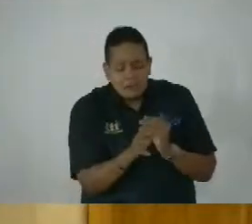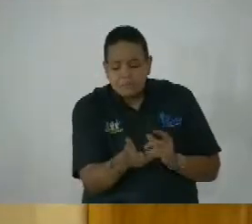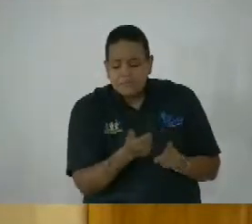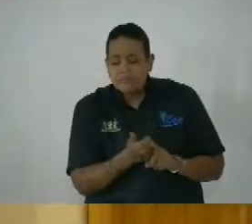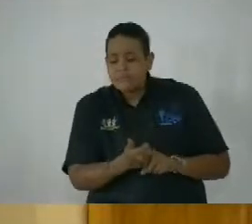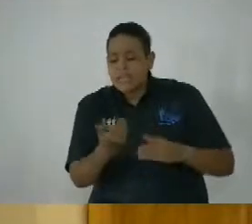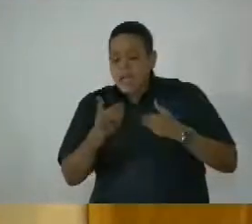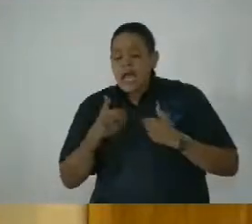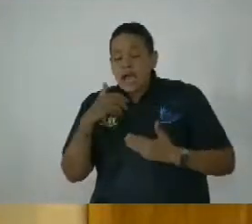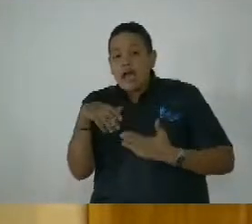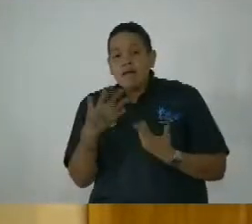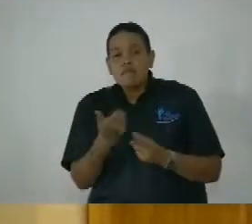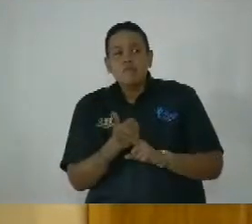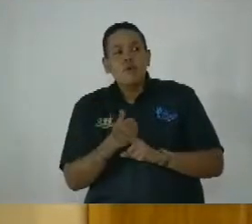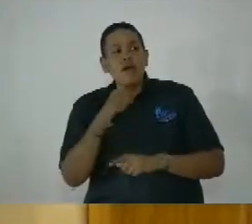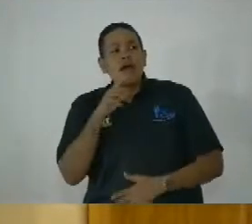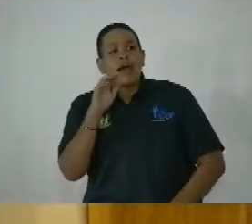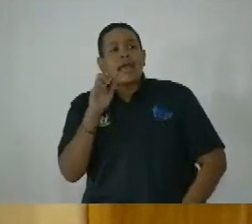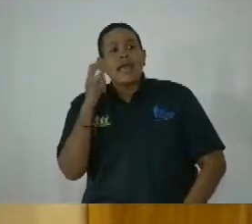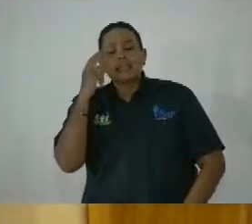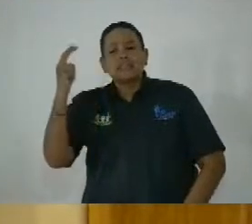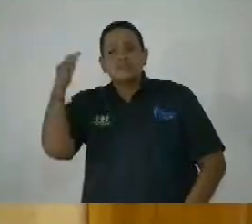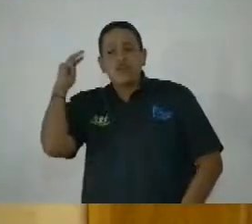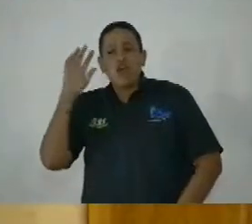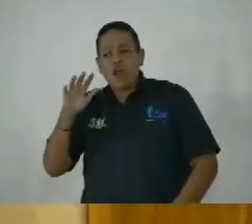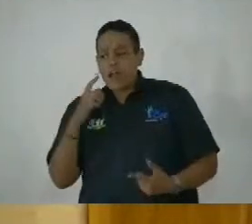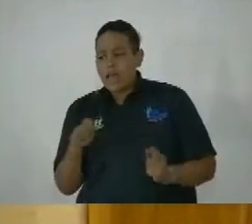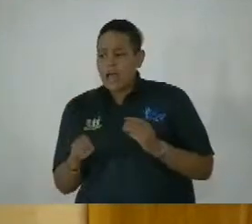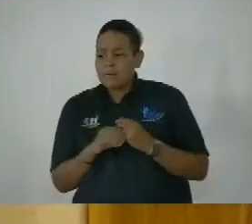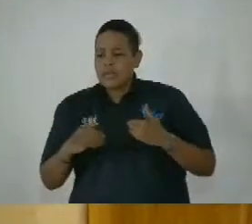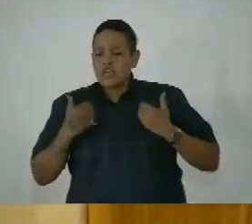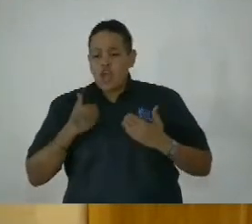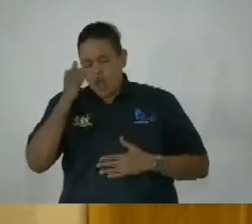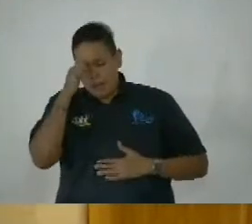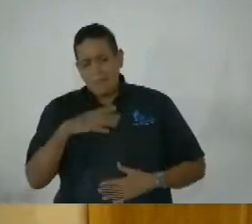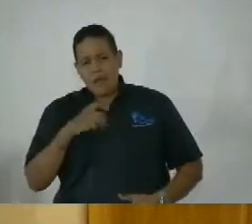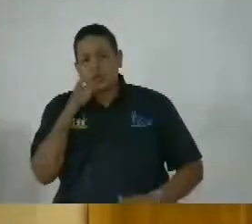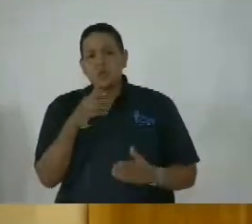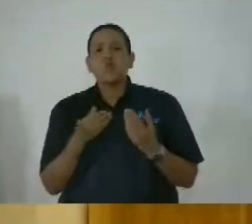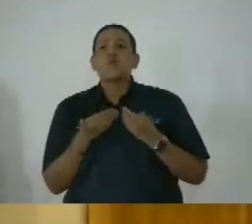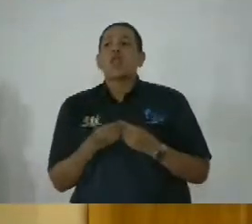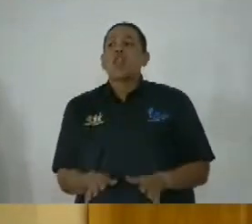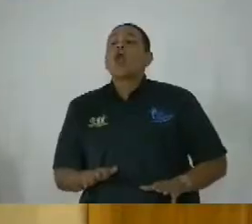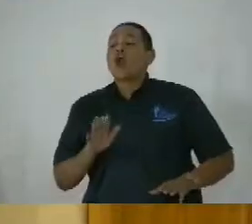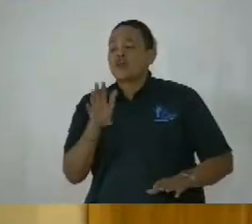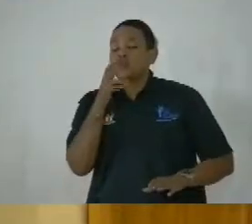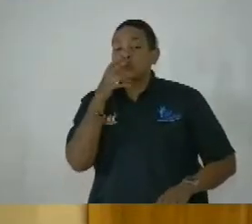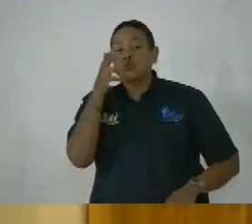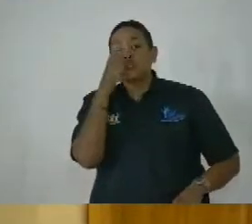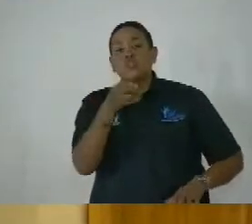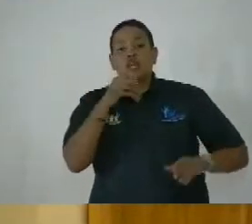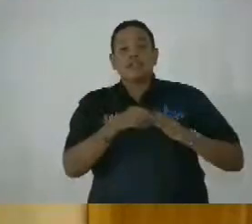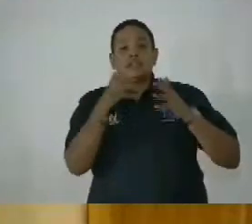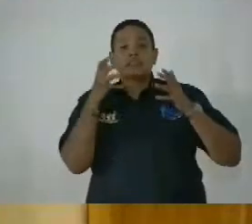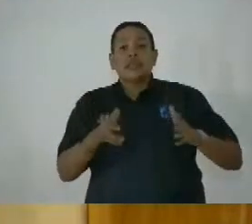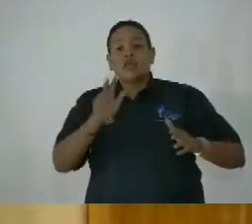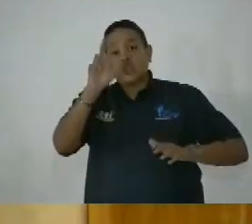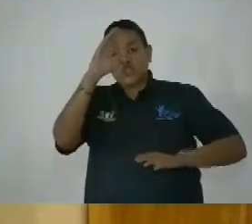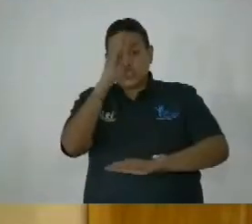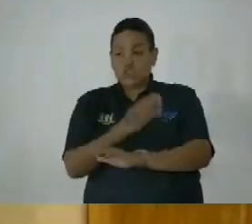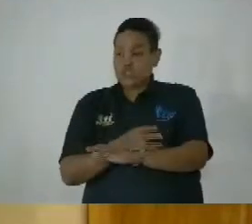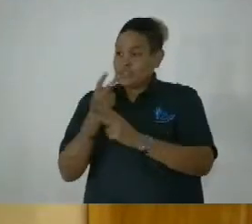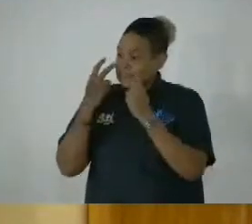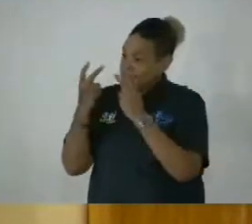I have cases I can recall. I just say the young man who was shot down in the presence of his three sons.